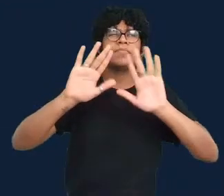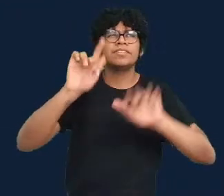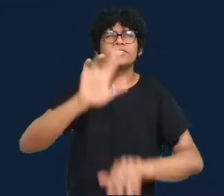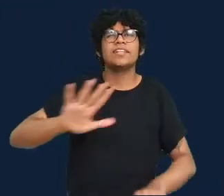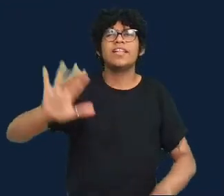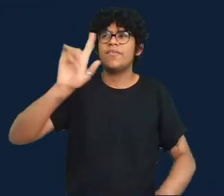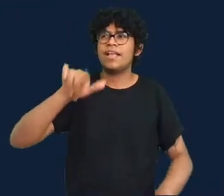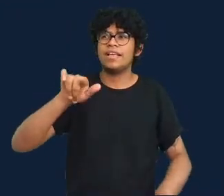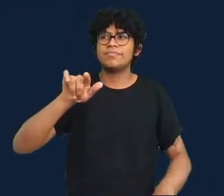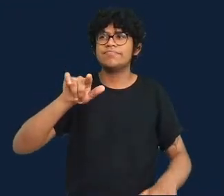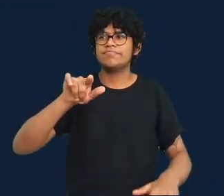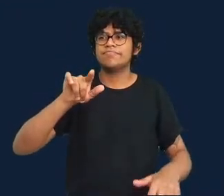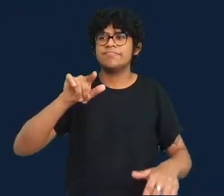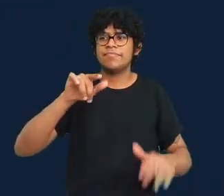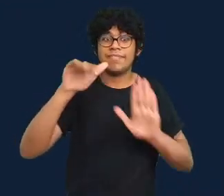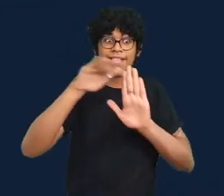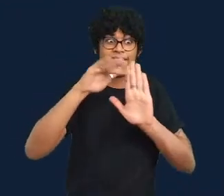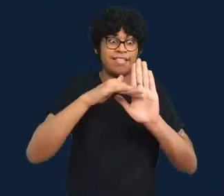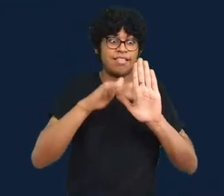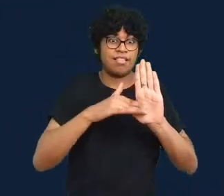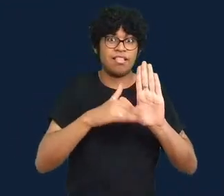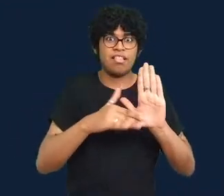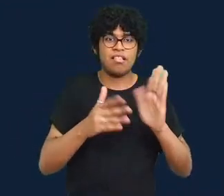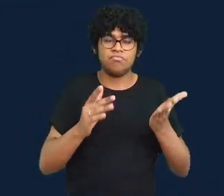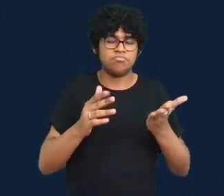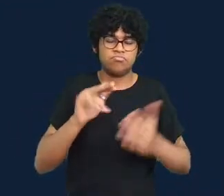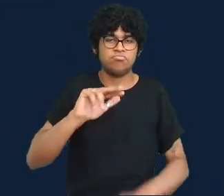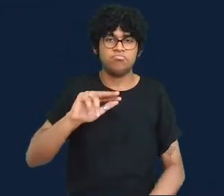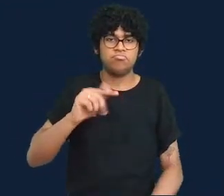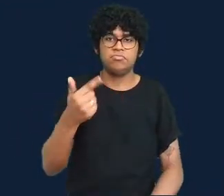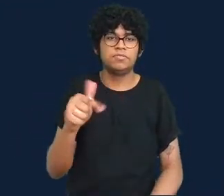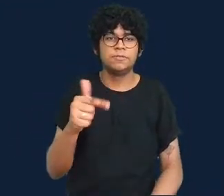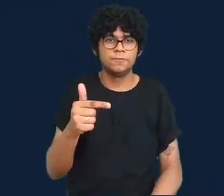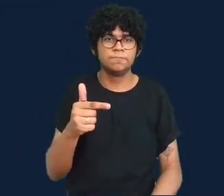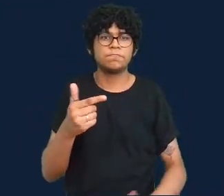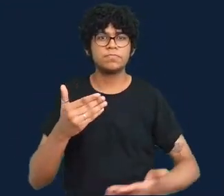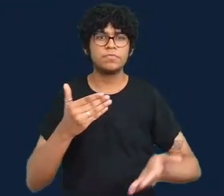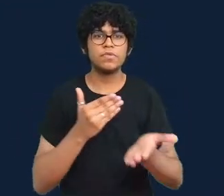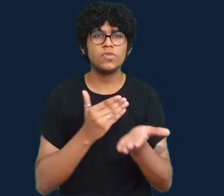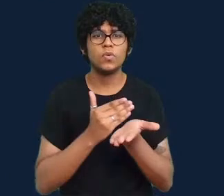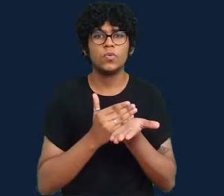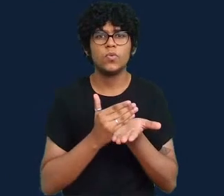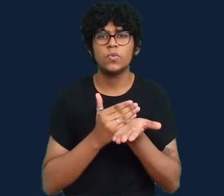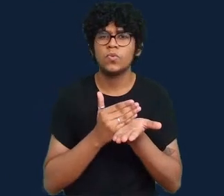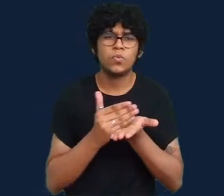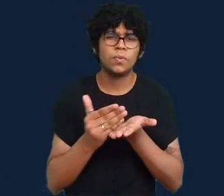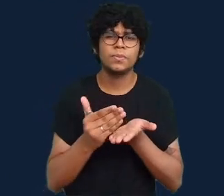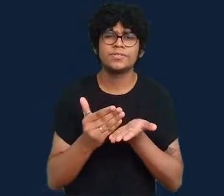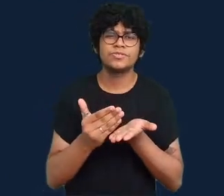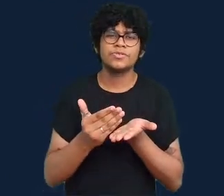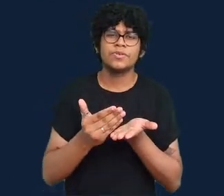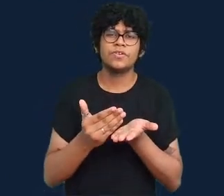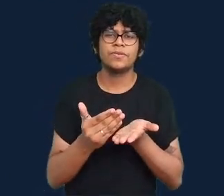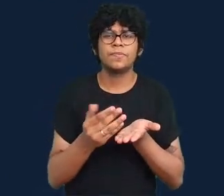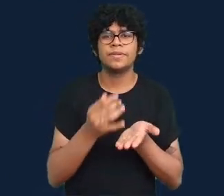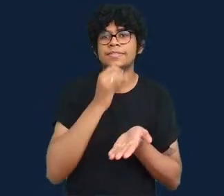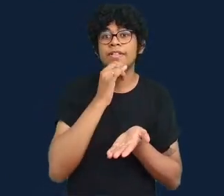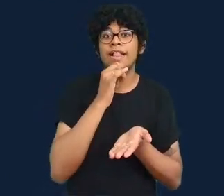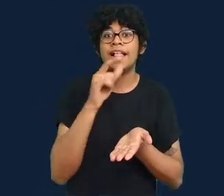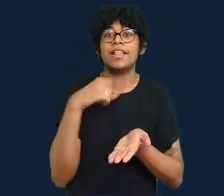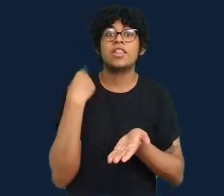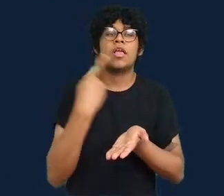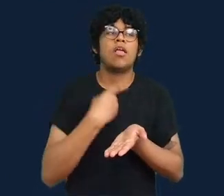that. So it did not start with we logged 50 million cases so far. No, none of that, but like